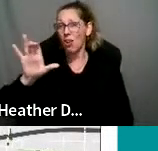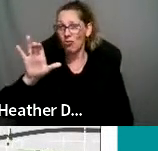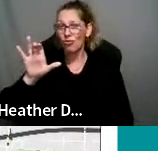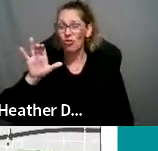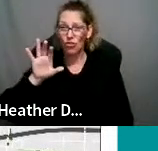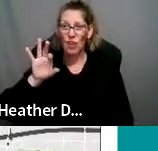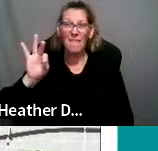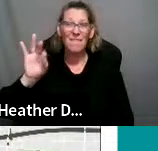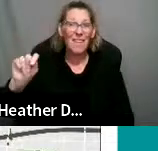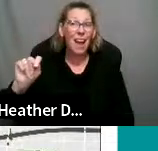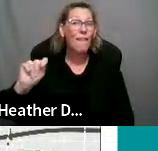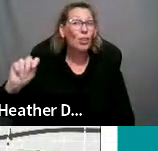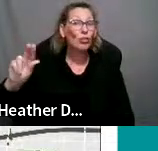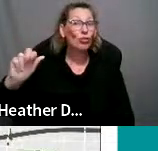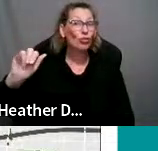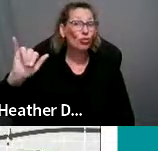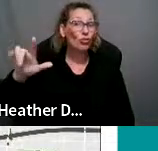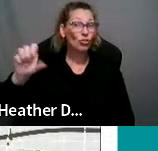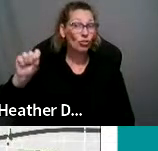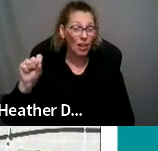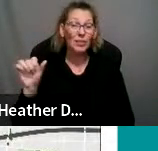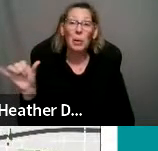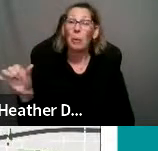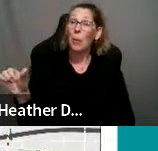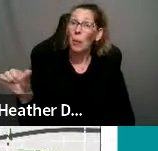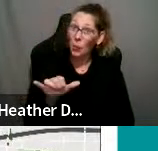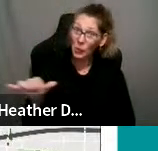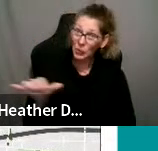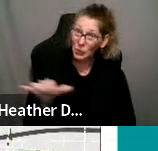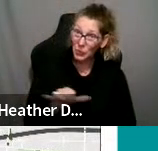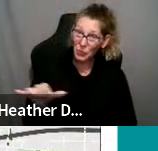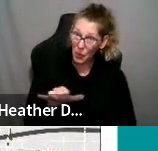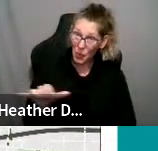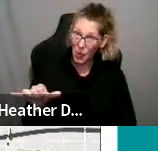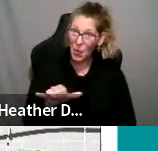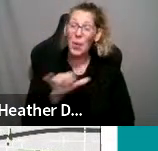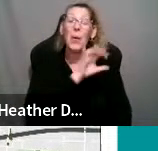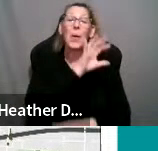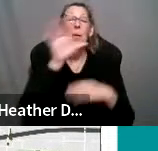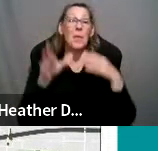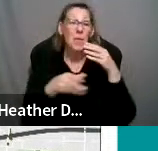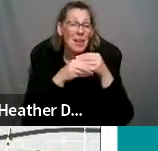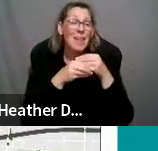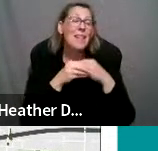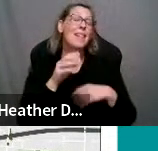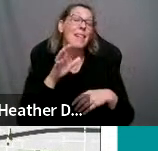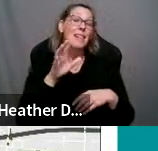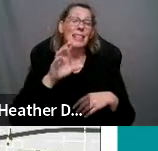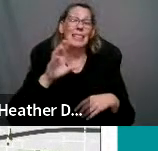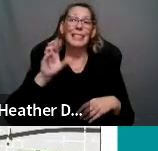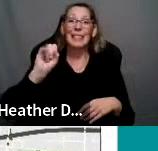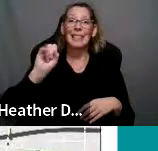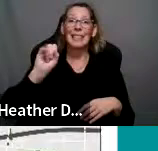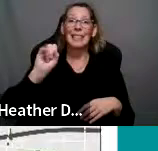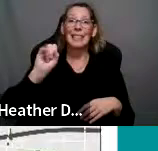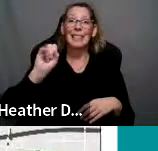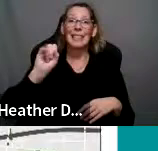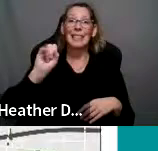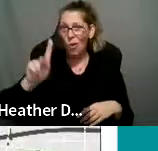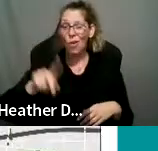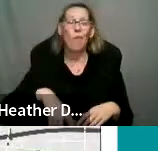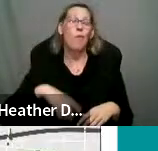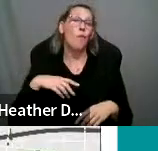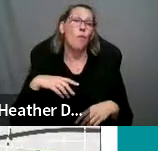trails. As well, in addition to additional sidewalk and shared